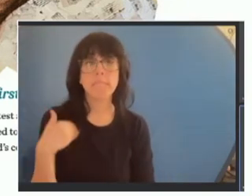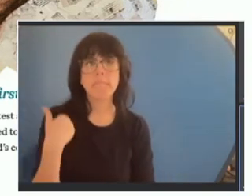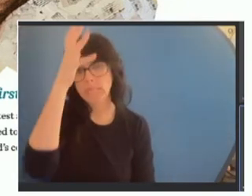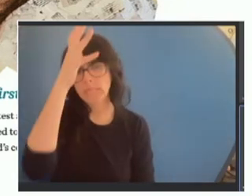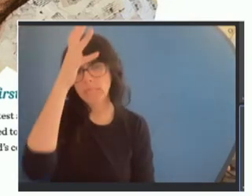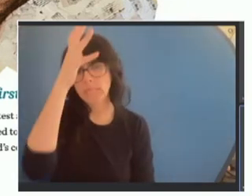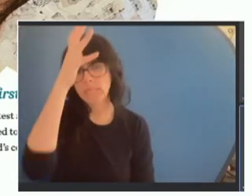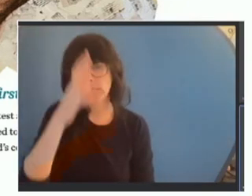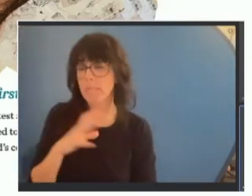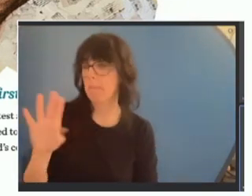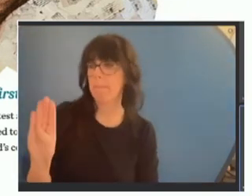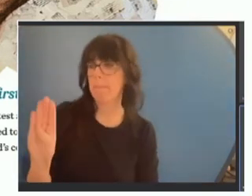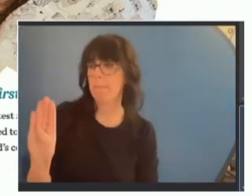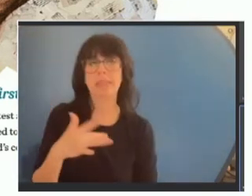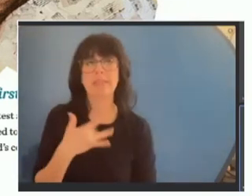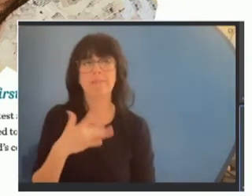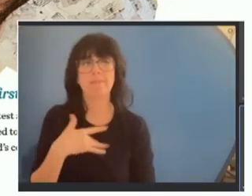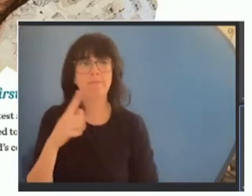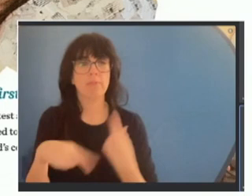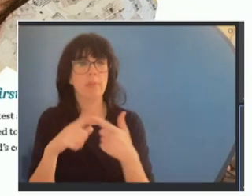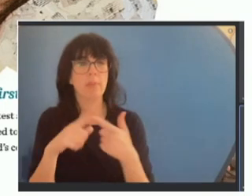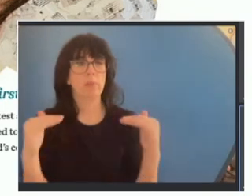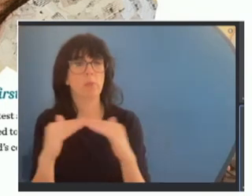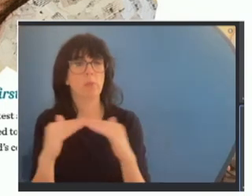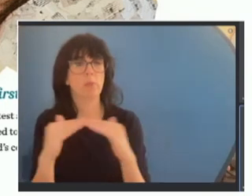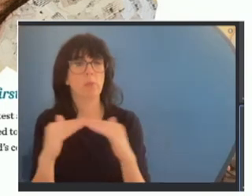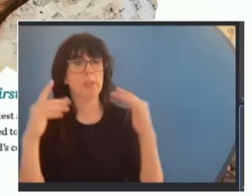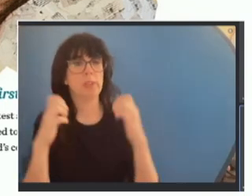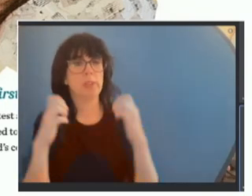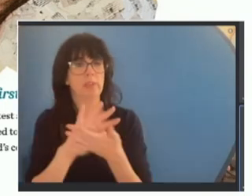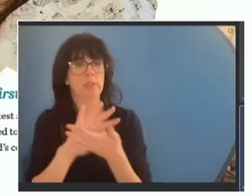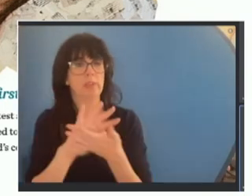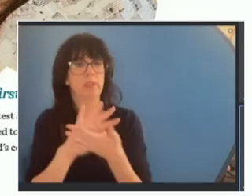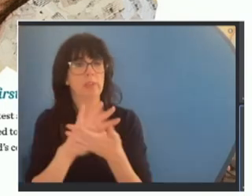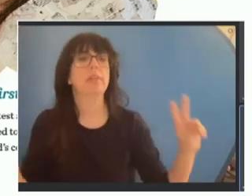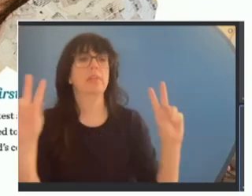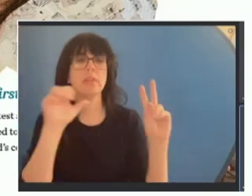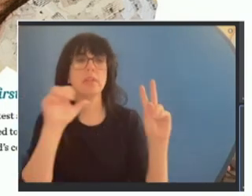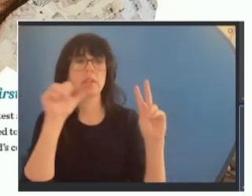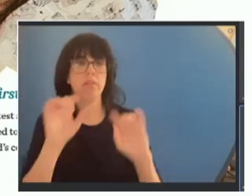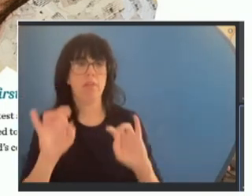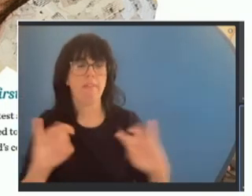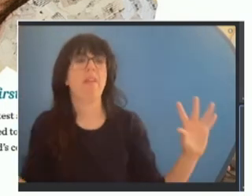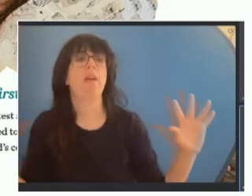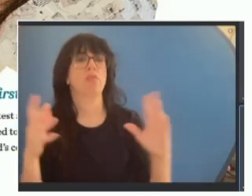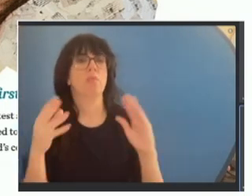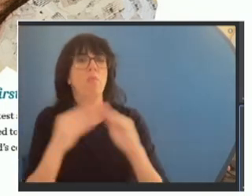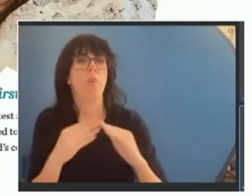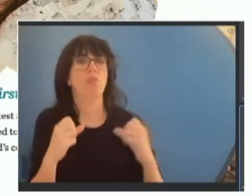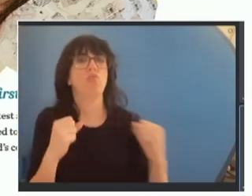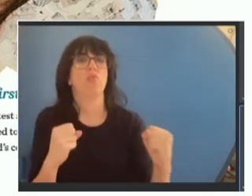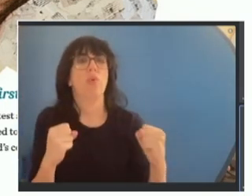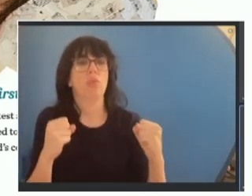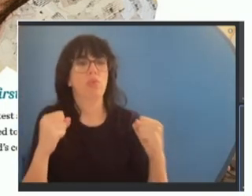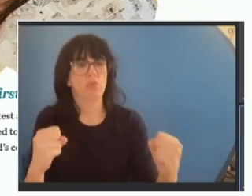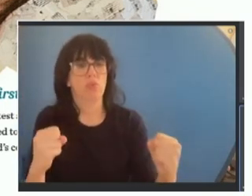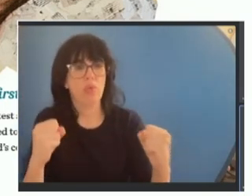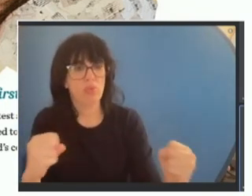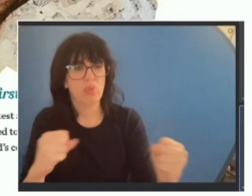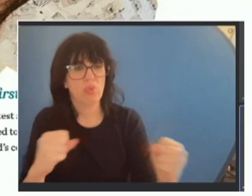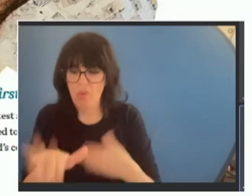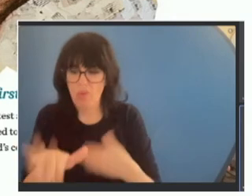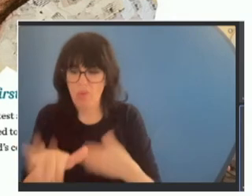about justice, peace, and nonviolence grew stronger and stronger, and he put his feelings about equality